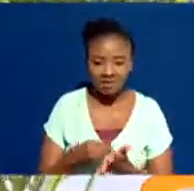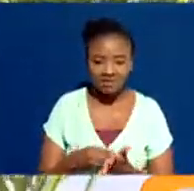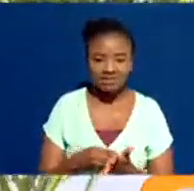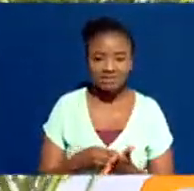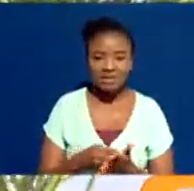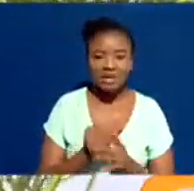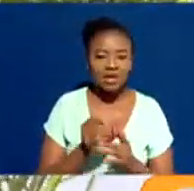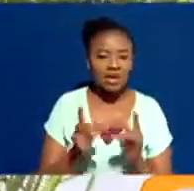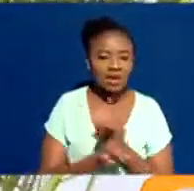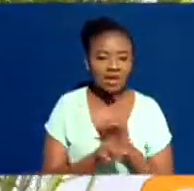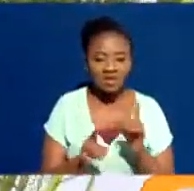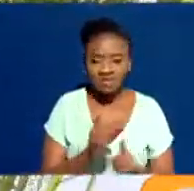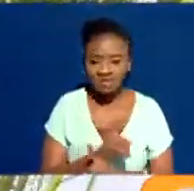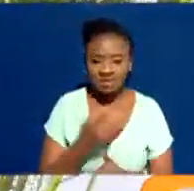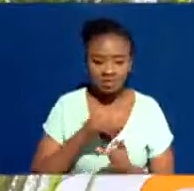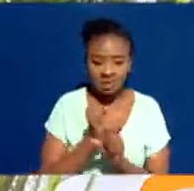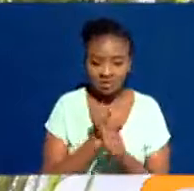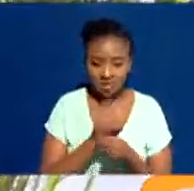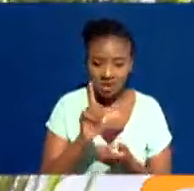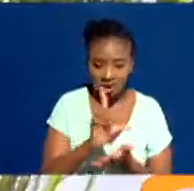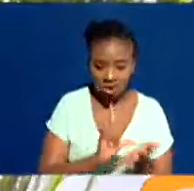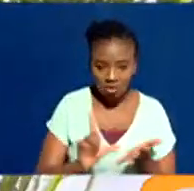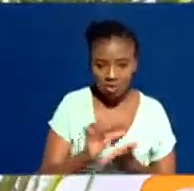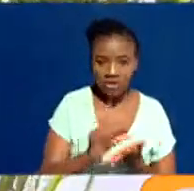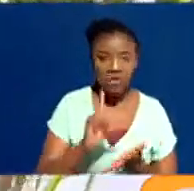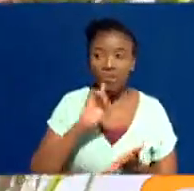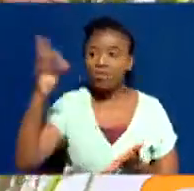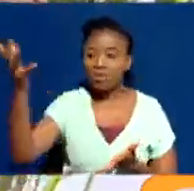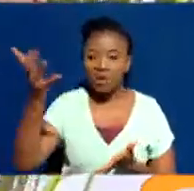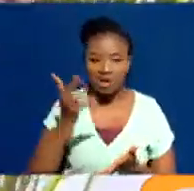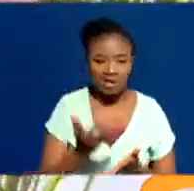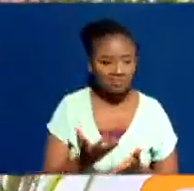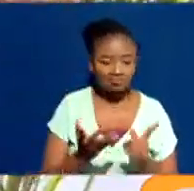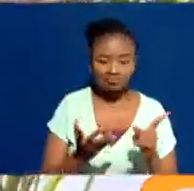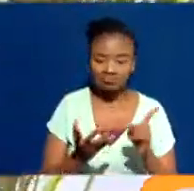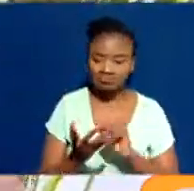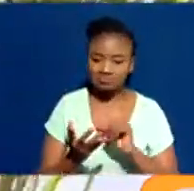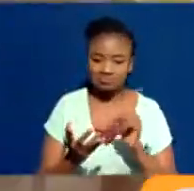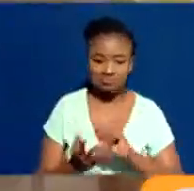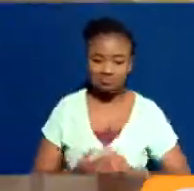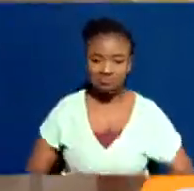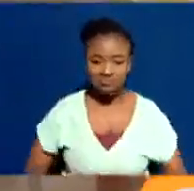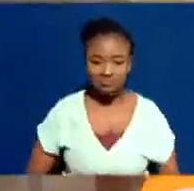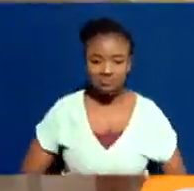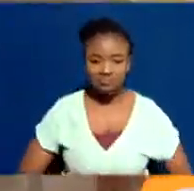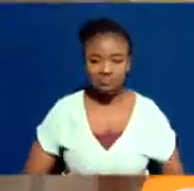that products that we can produce locally are not imported by middlemen and brokers.